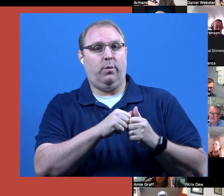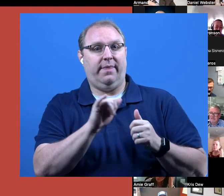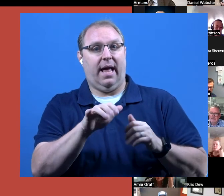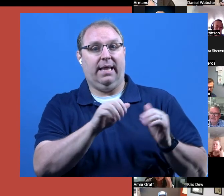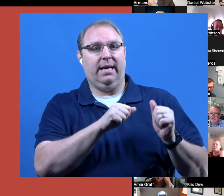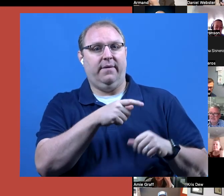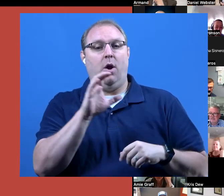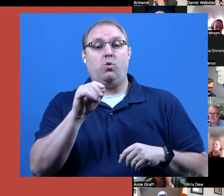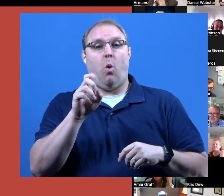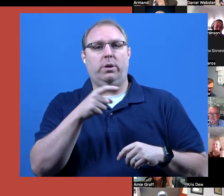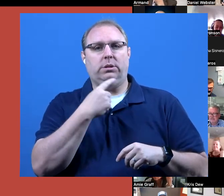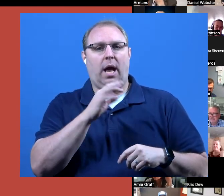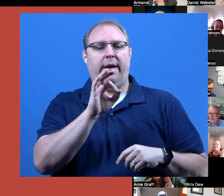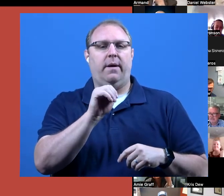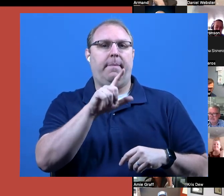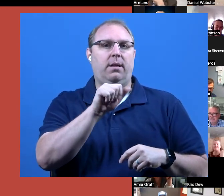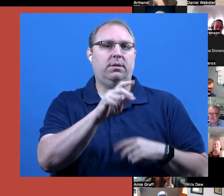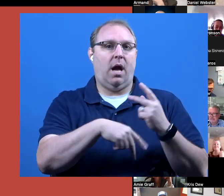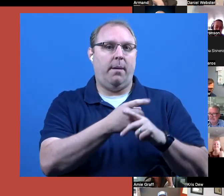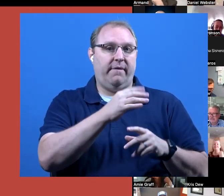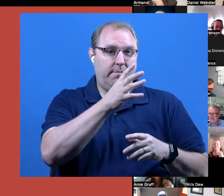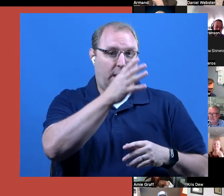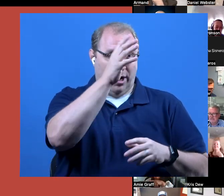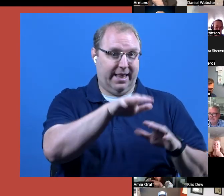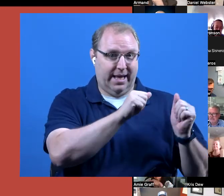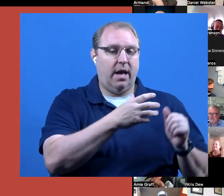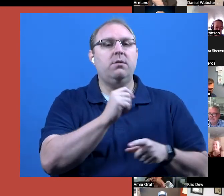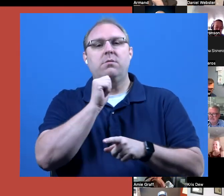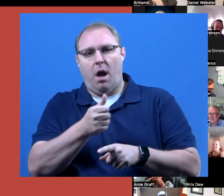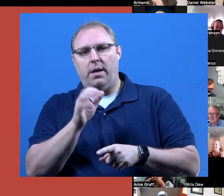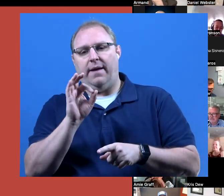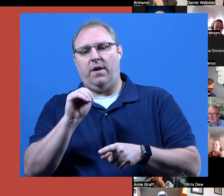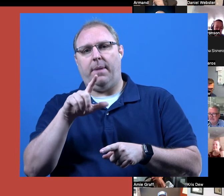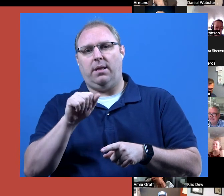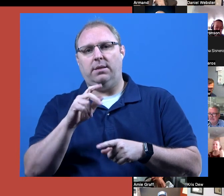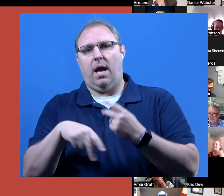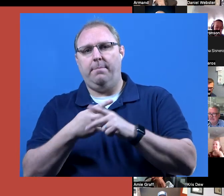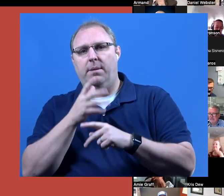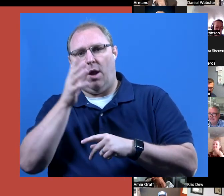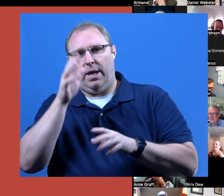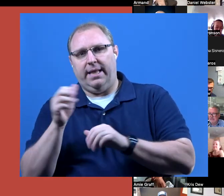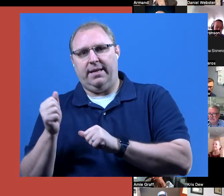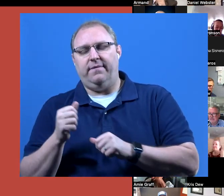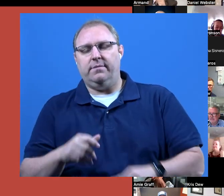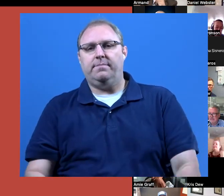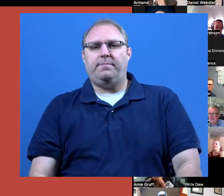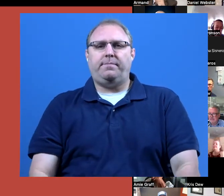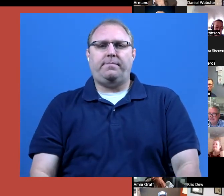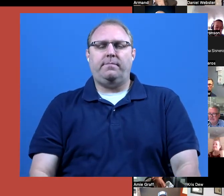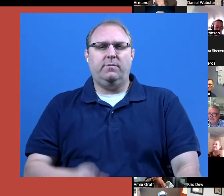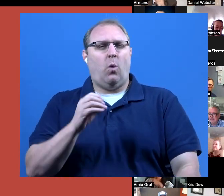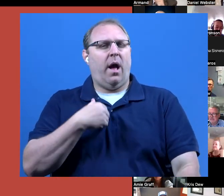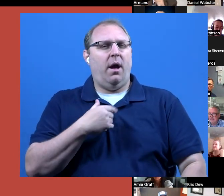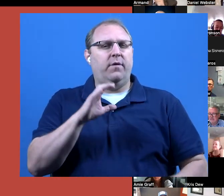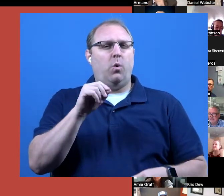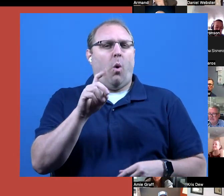This is great. What about Yes, putting notes in of medical issues in UPM? What's your true thoughts